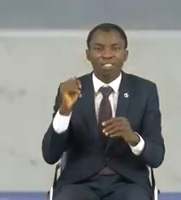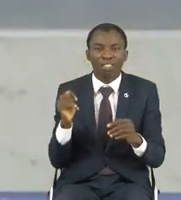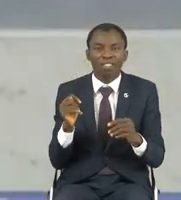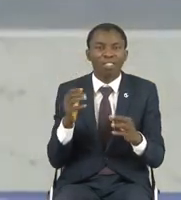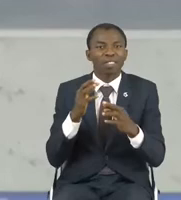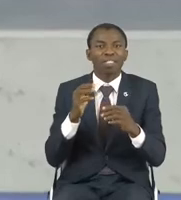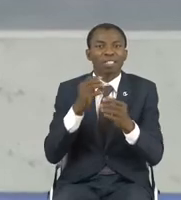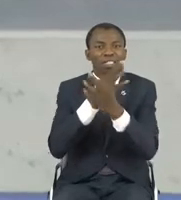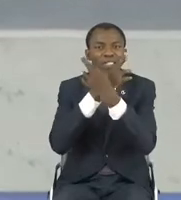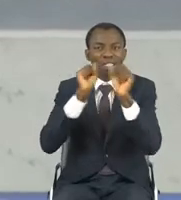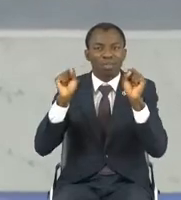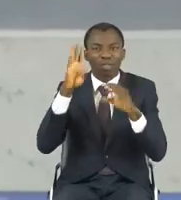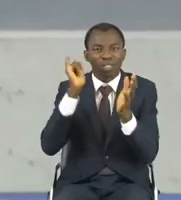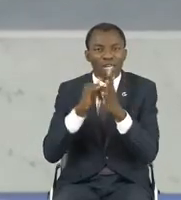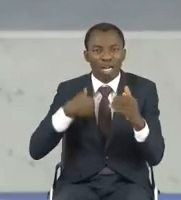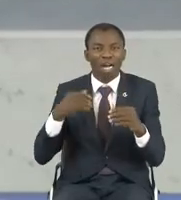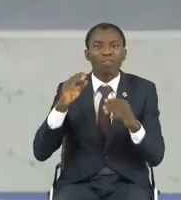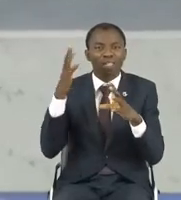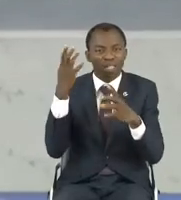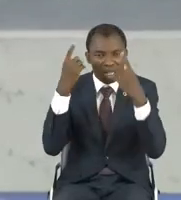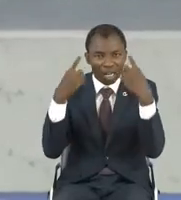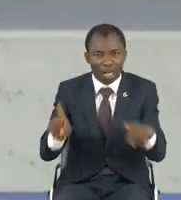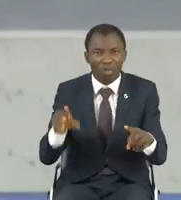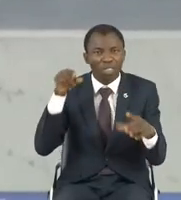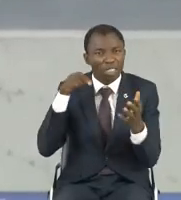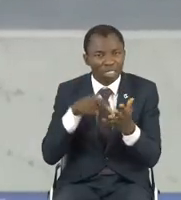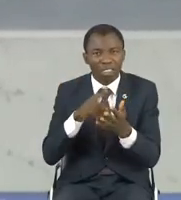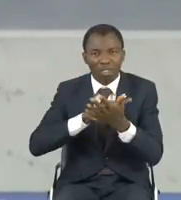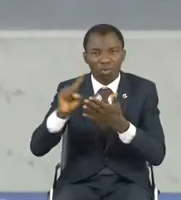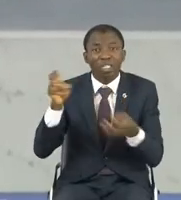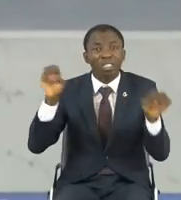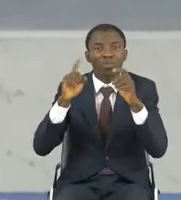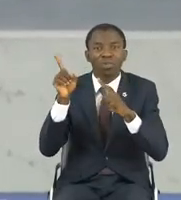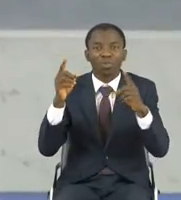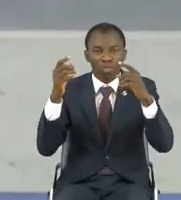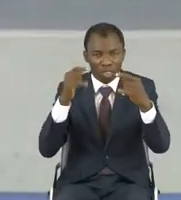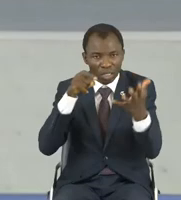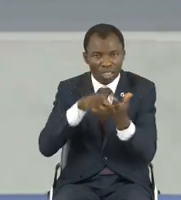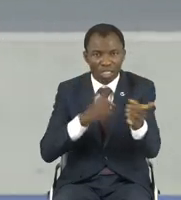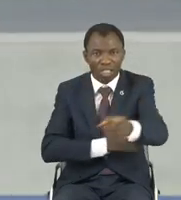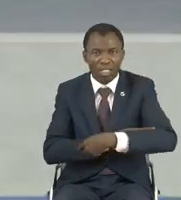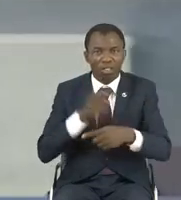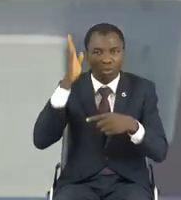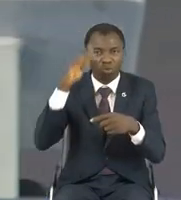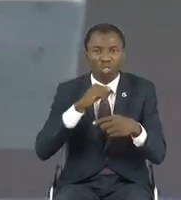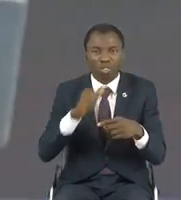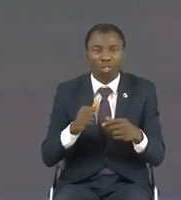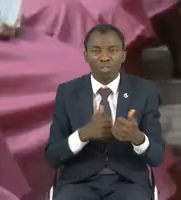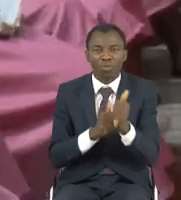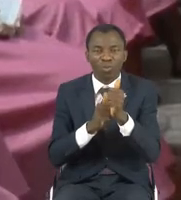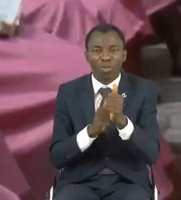taken place during this week and even today, you will now follow into your destiny.